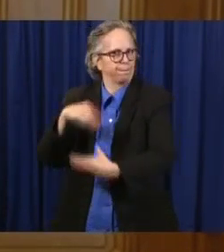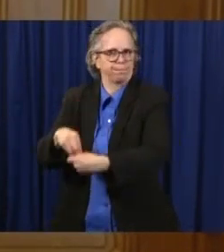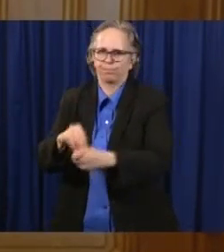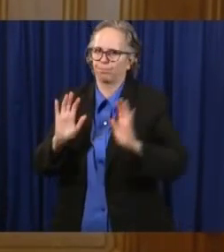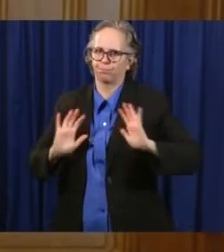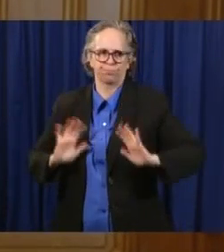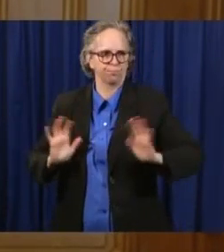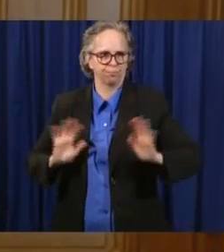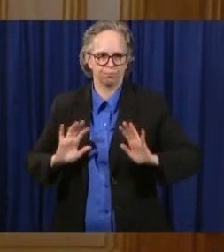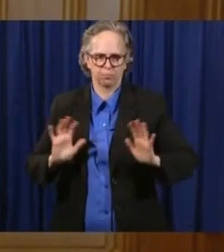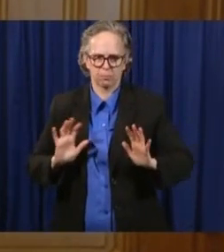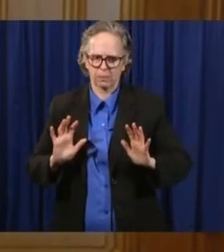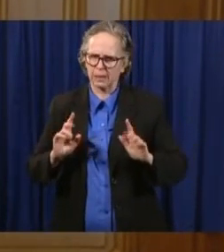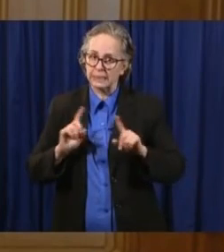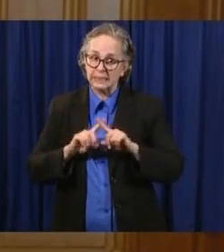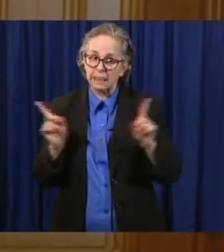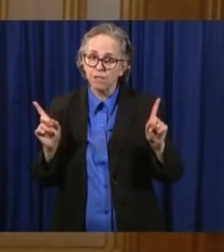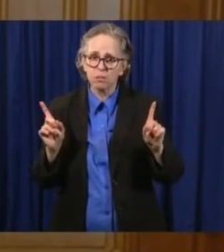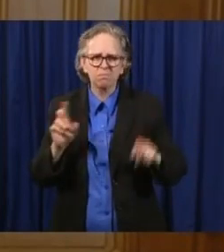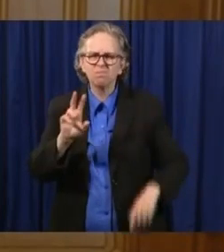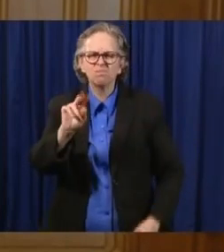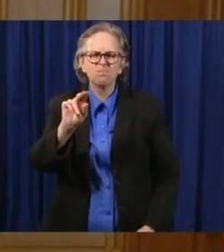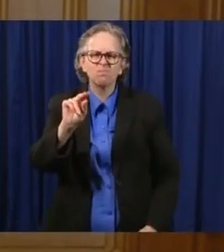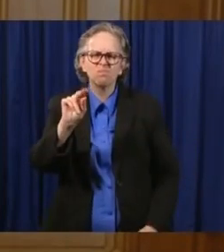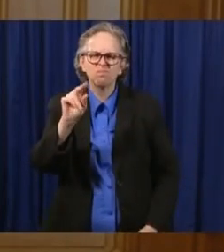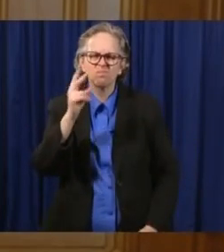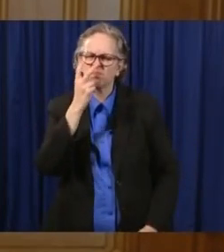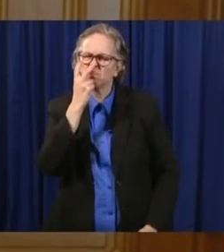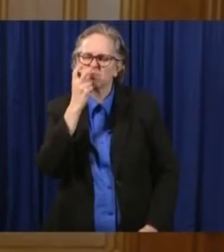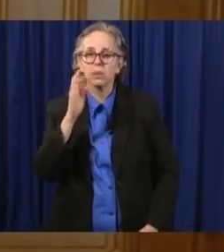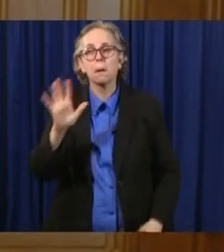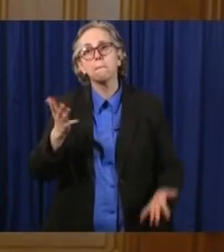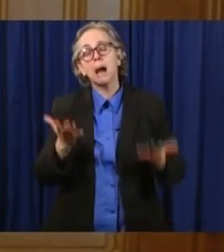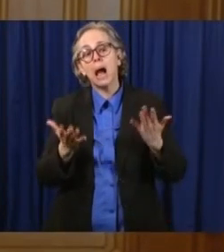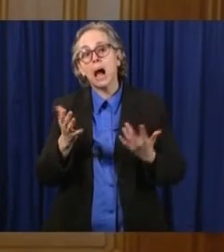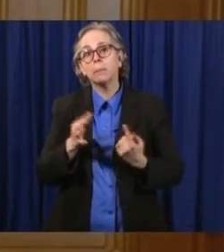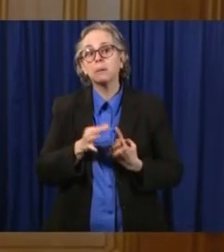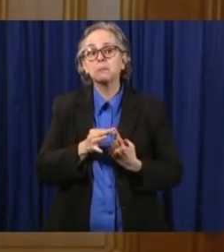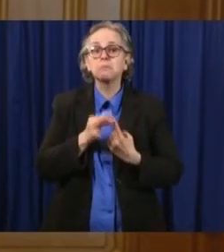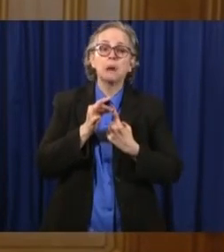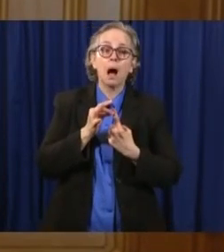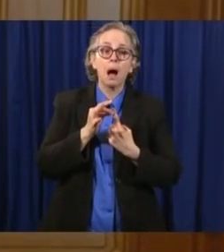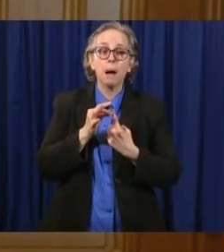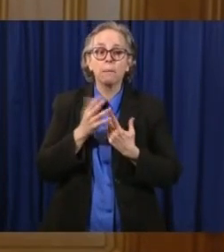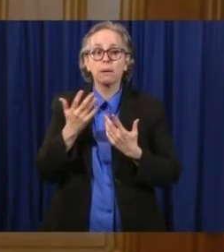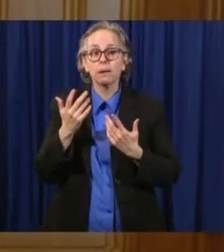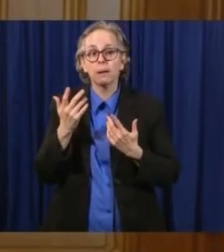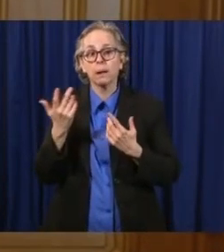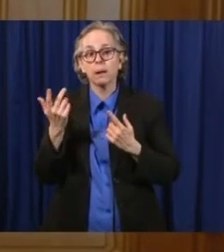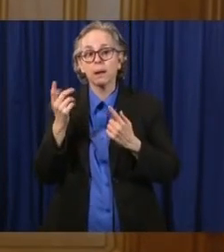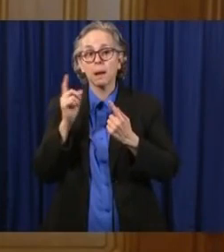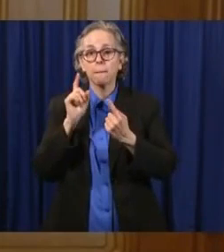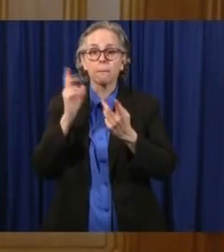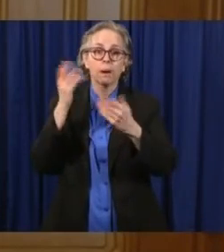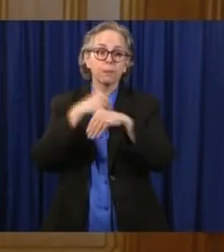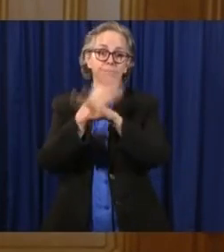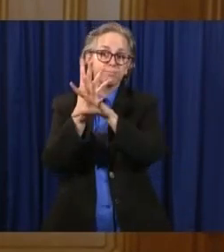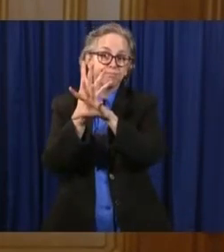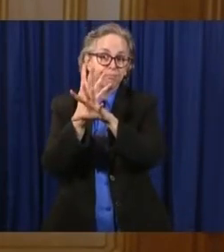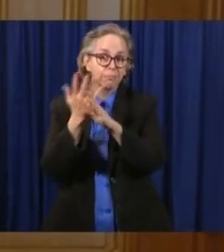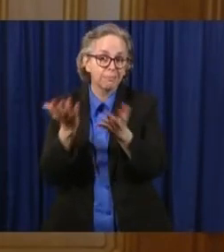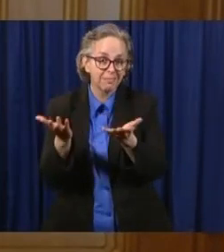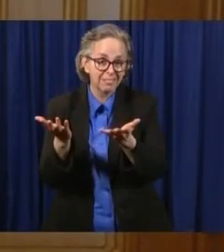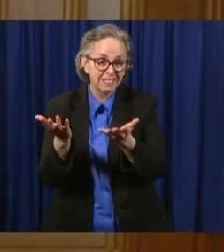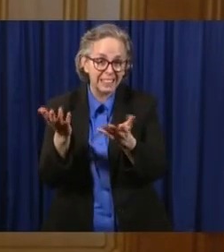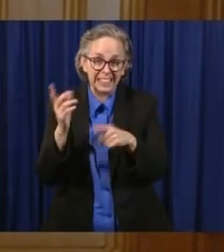really different, except, you know, they're going to meet virtually. They cannot meet in person, so that will